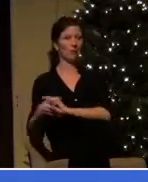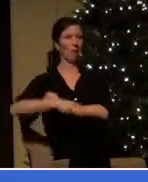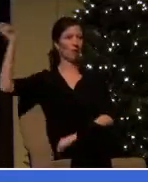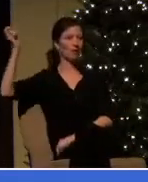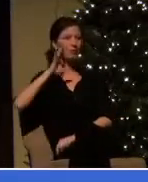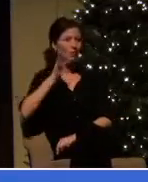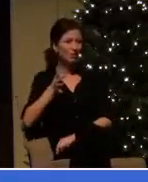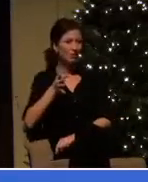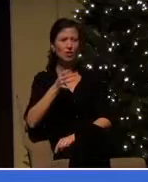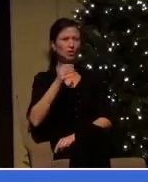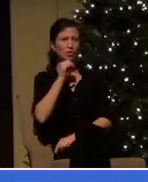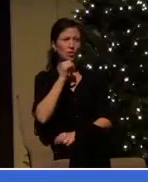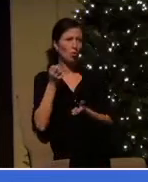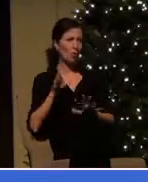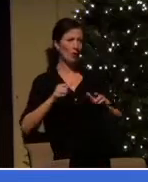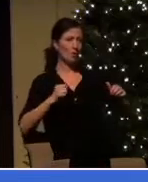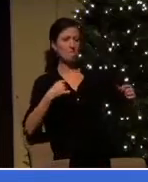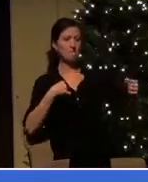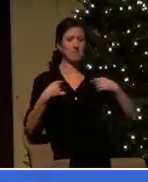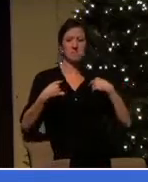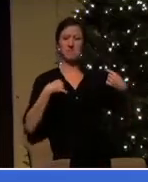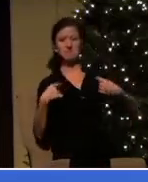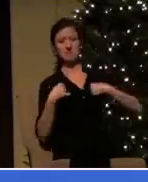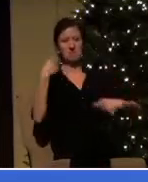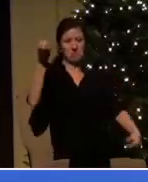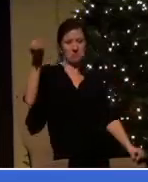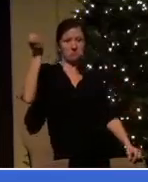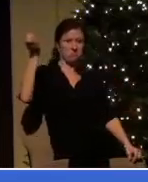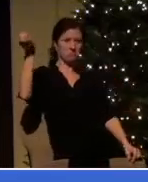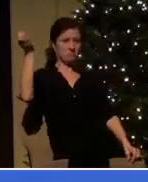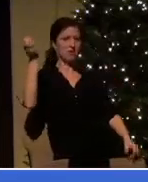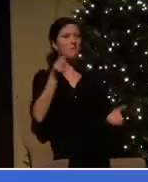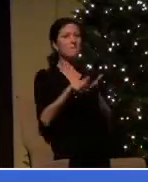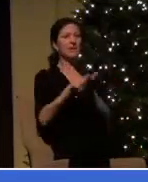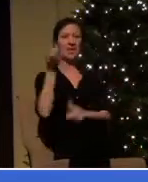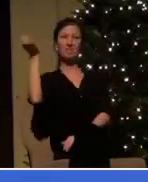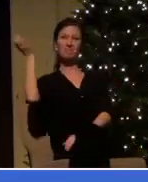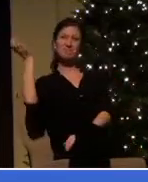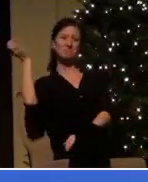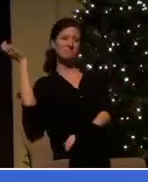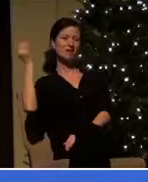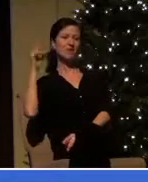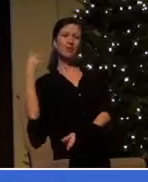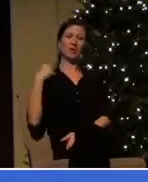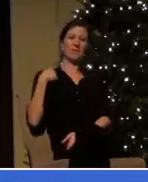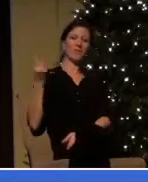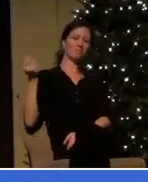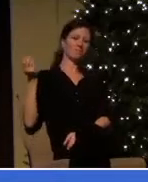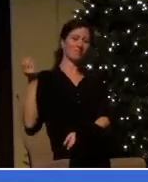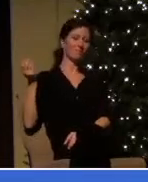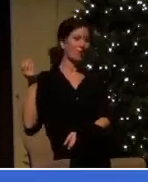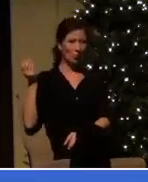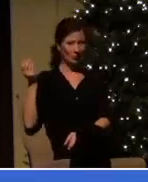go bragging about the possessions that you have in a way that somebody else